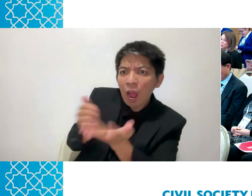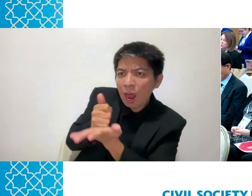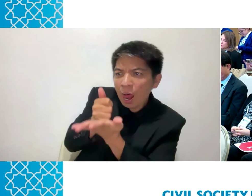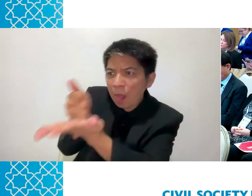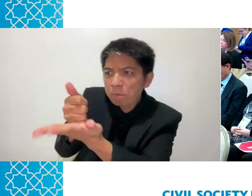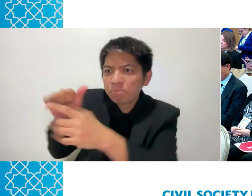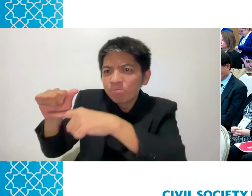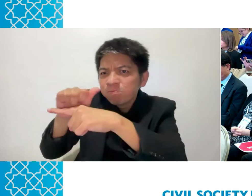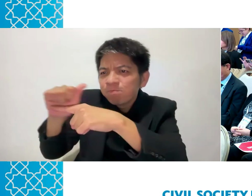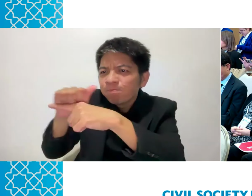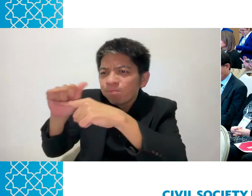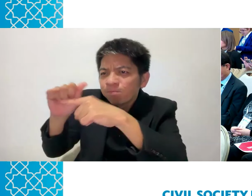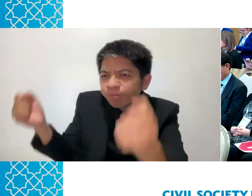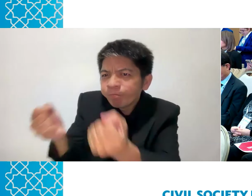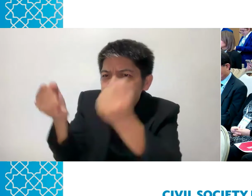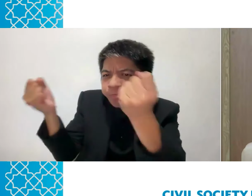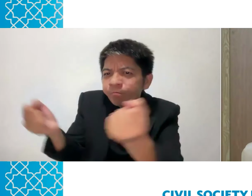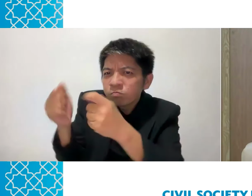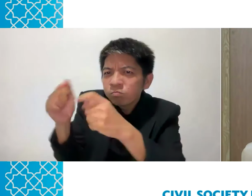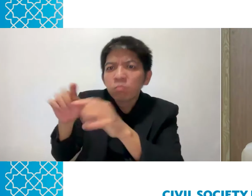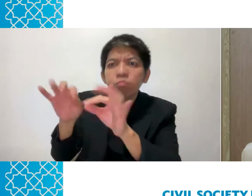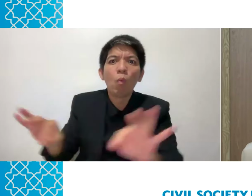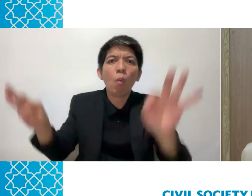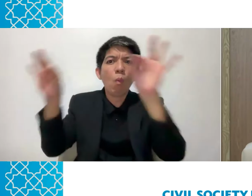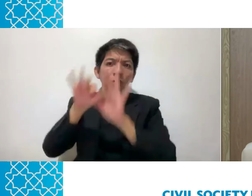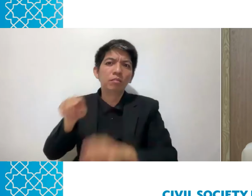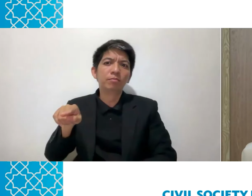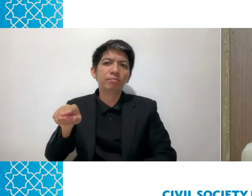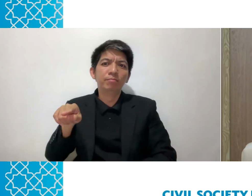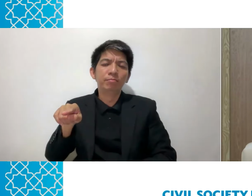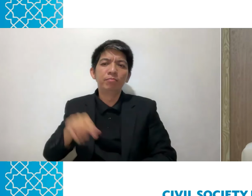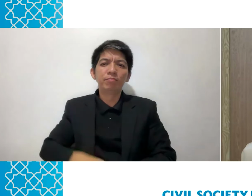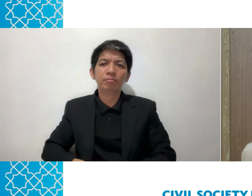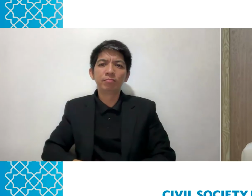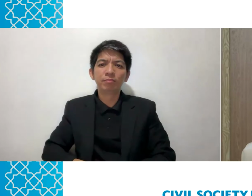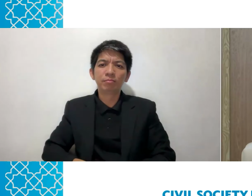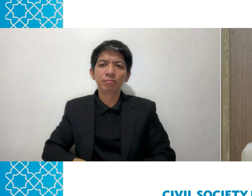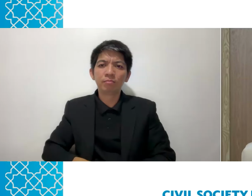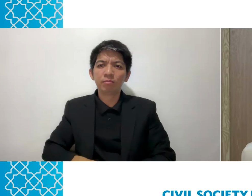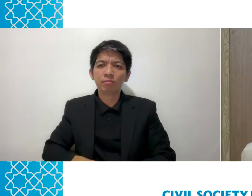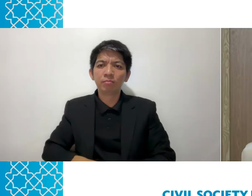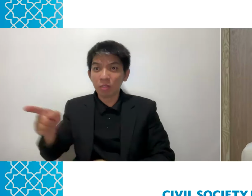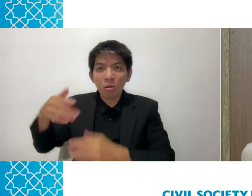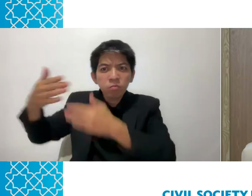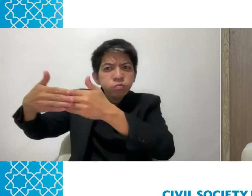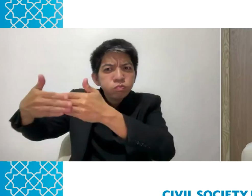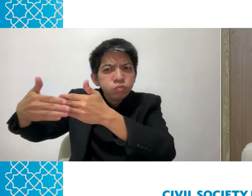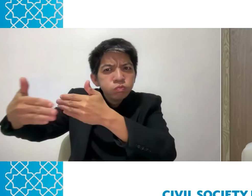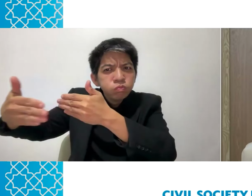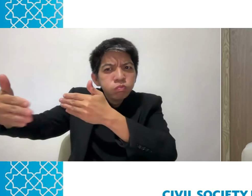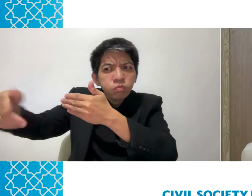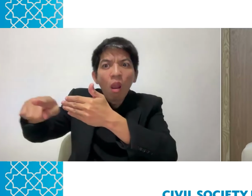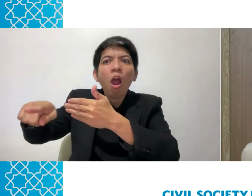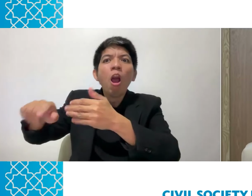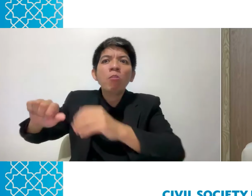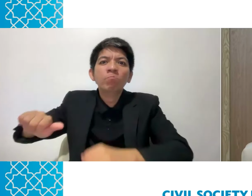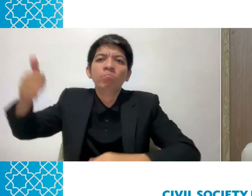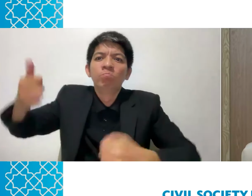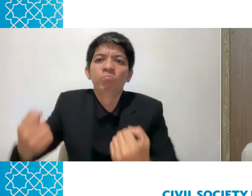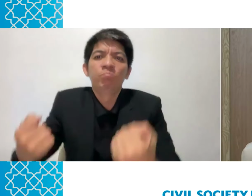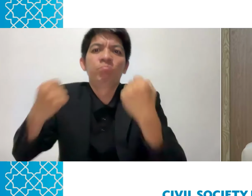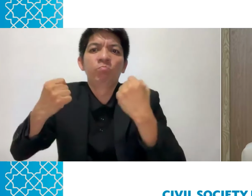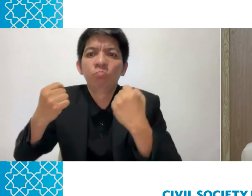people, you know, over the long run to organize themselves and to get access to resources, to knowledge, to